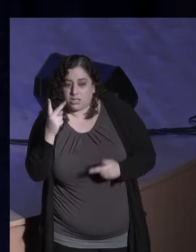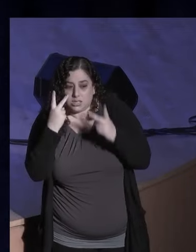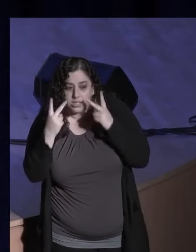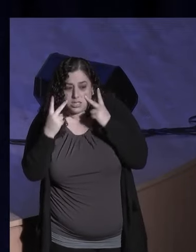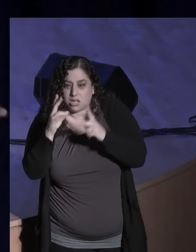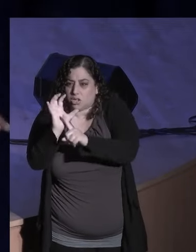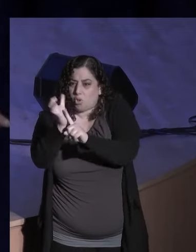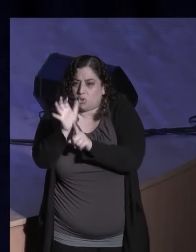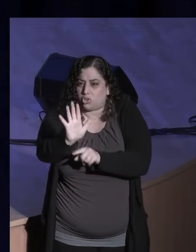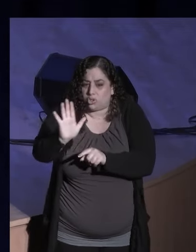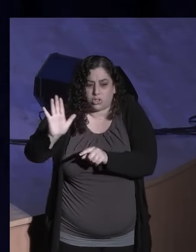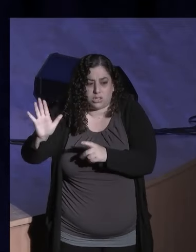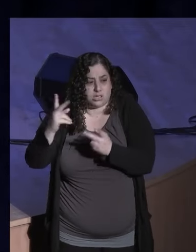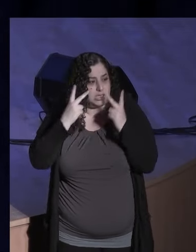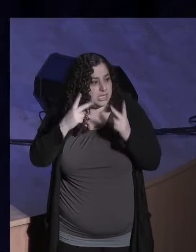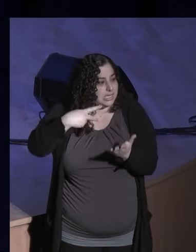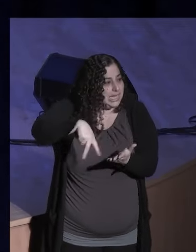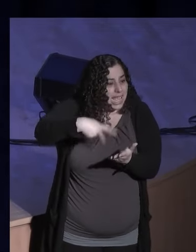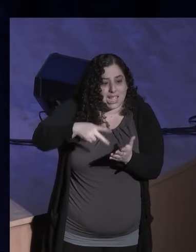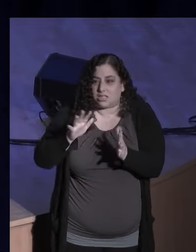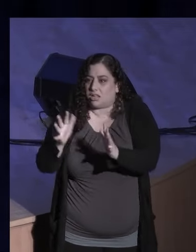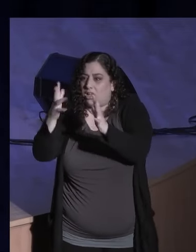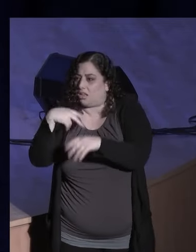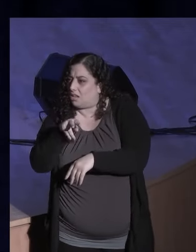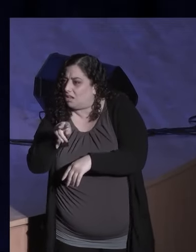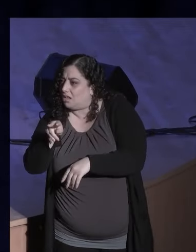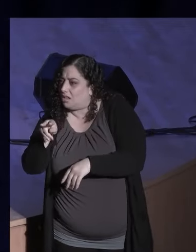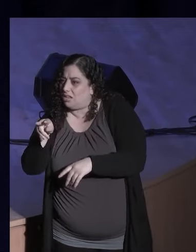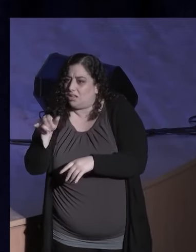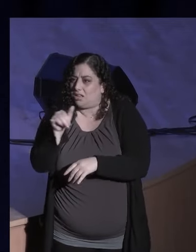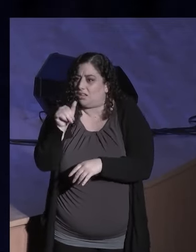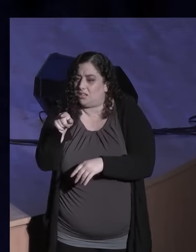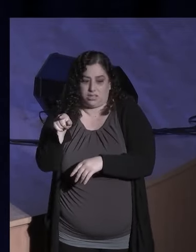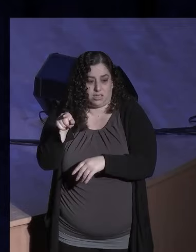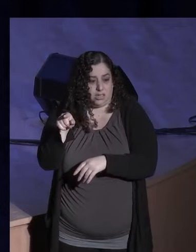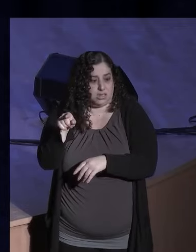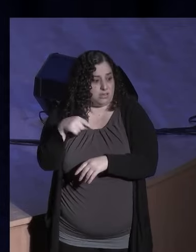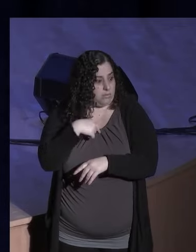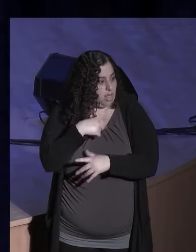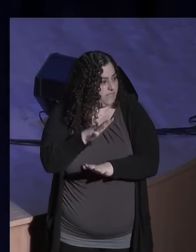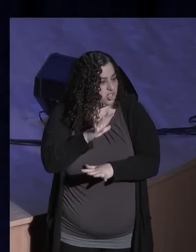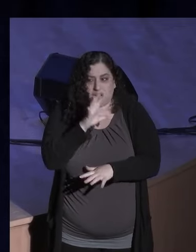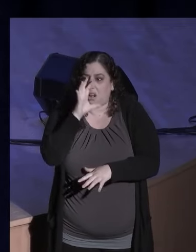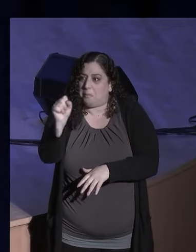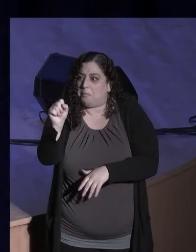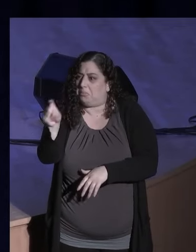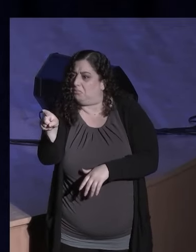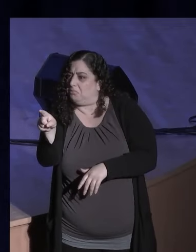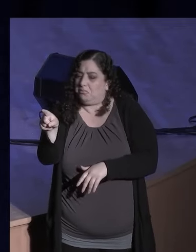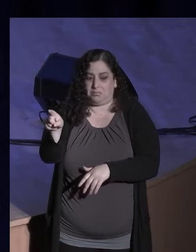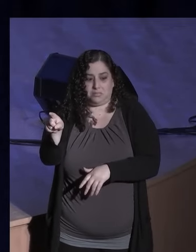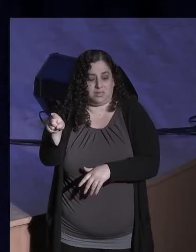food, dance. I can remember being mesmerized by sort of, French-Canadian lagers